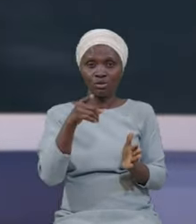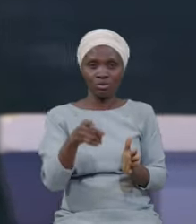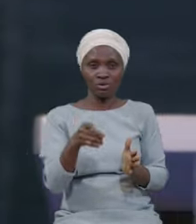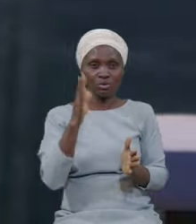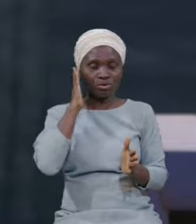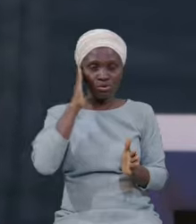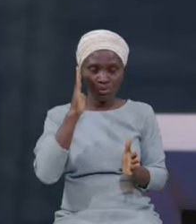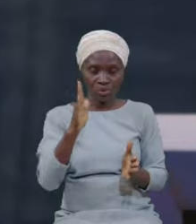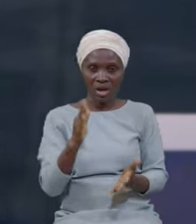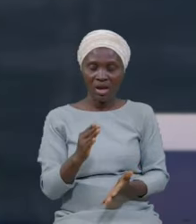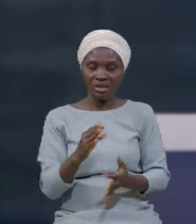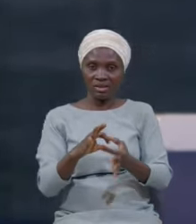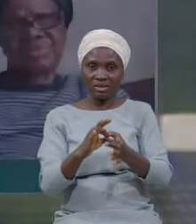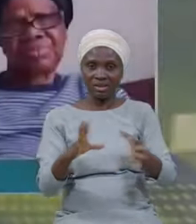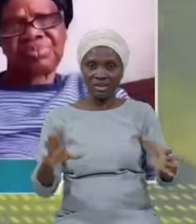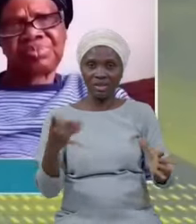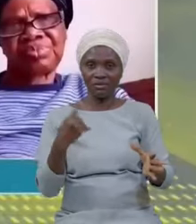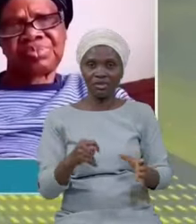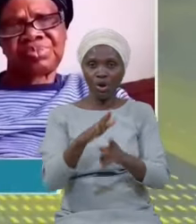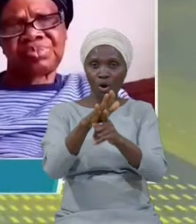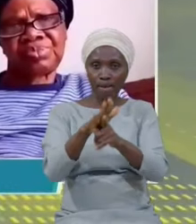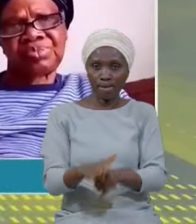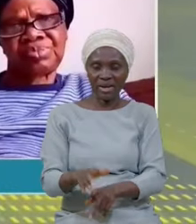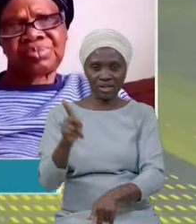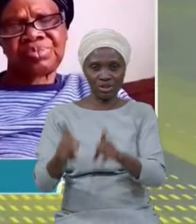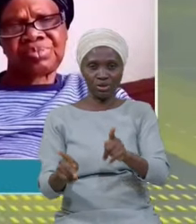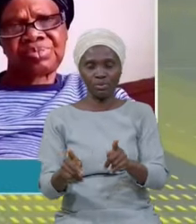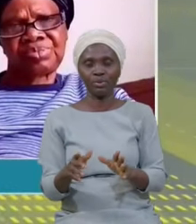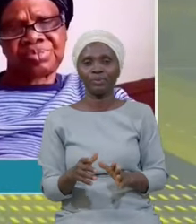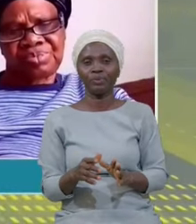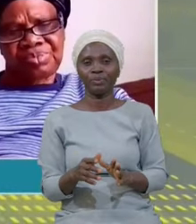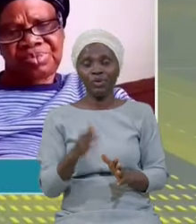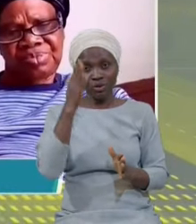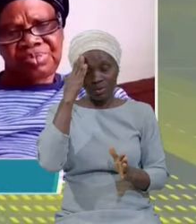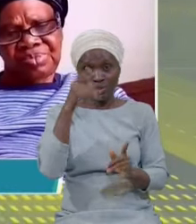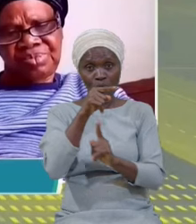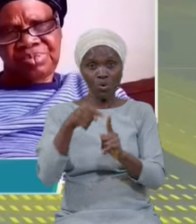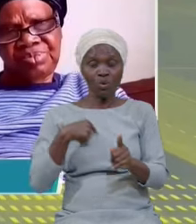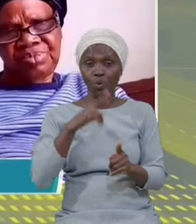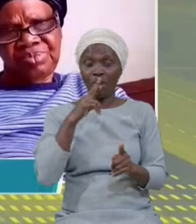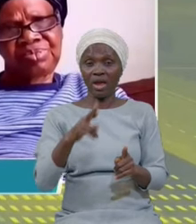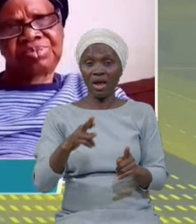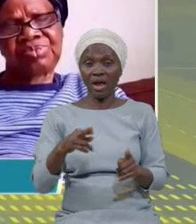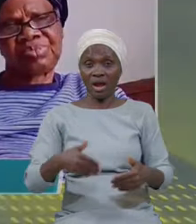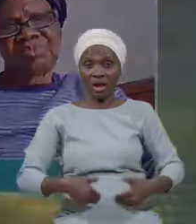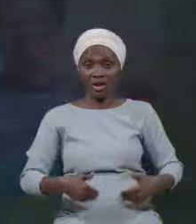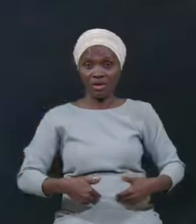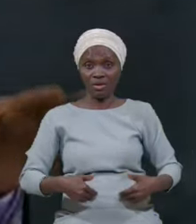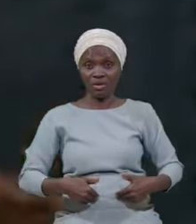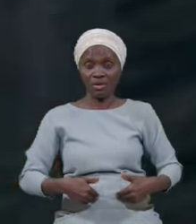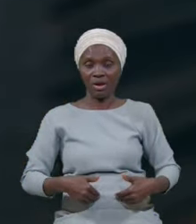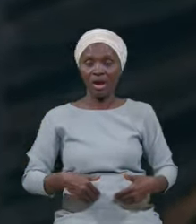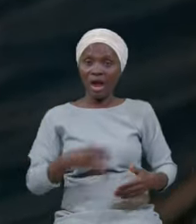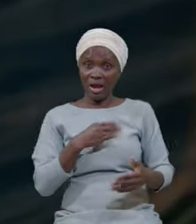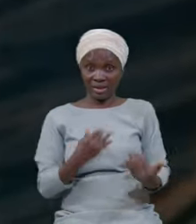the opposite direction. You know, when we were young, or maybe even as some of us were old, you see